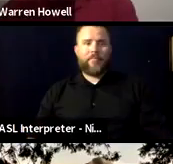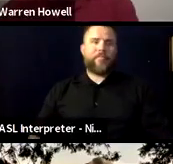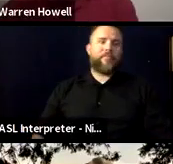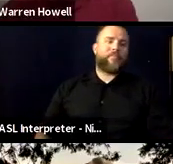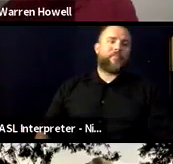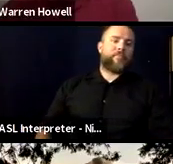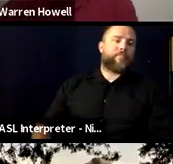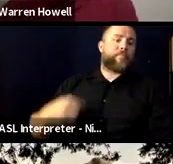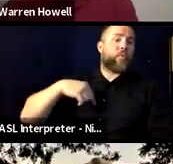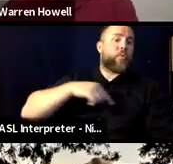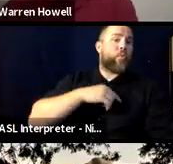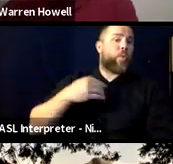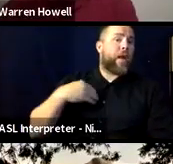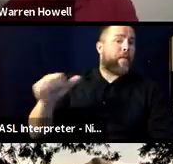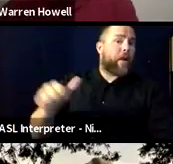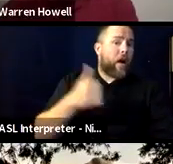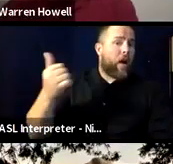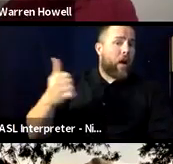nominations?